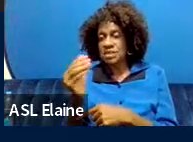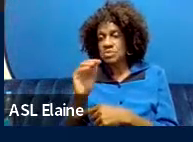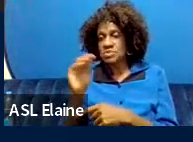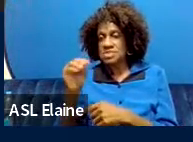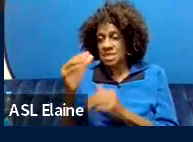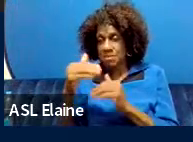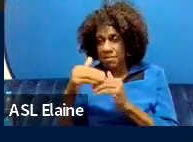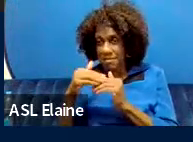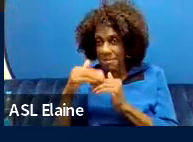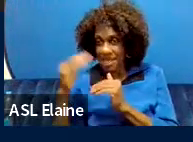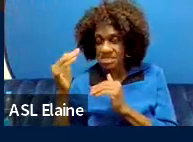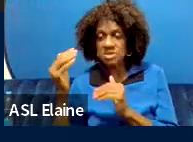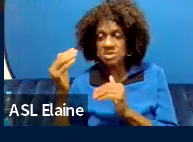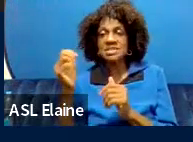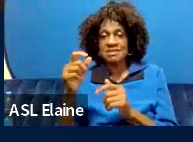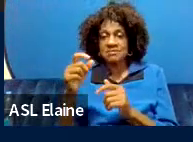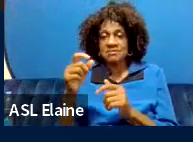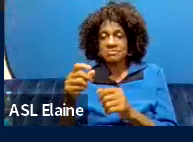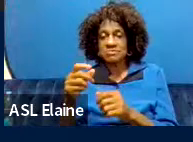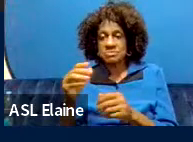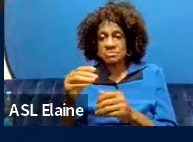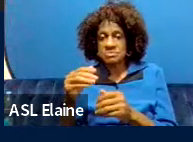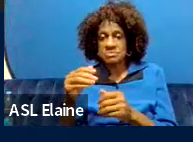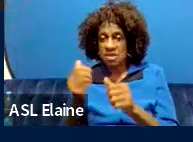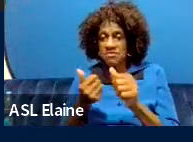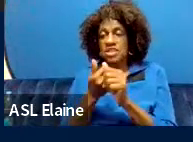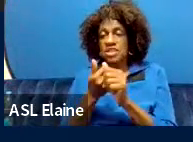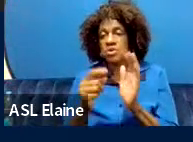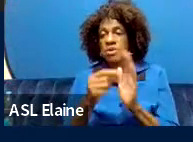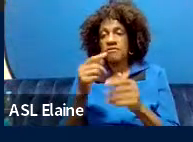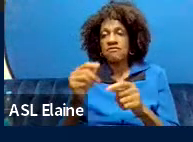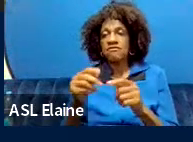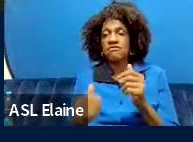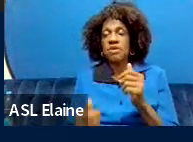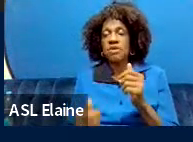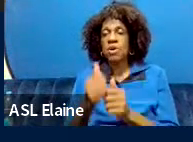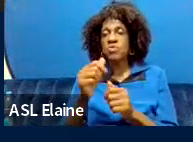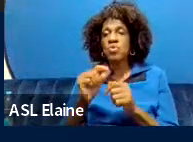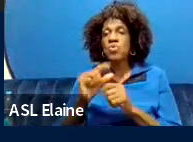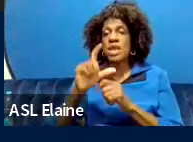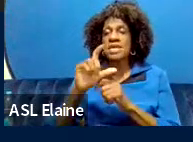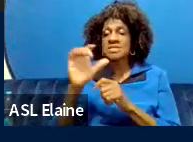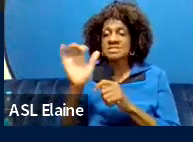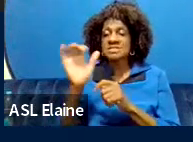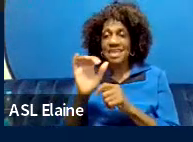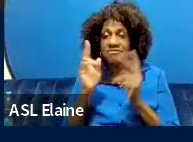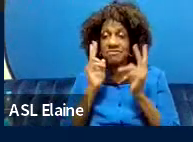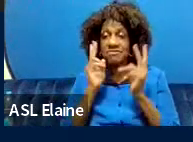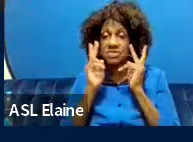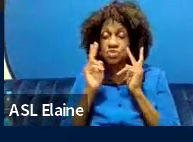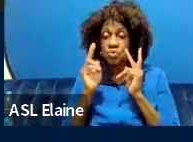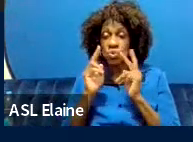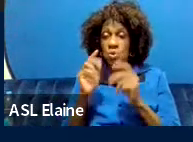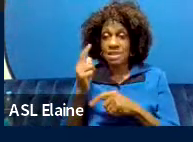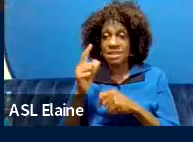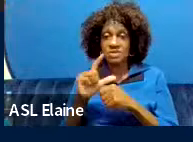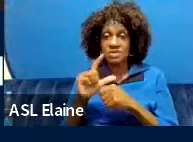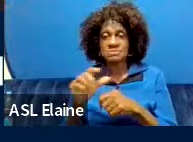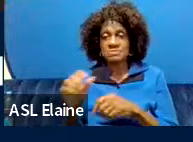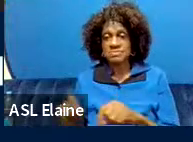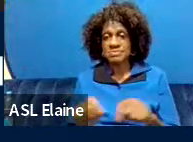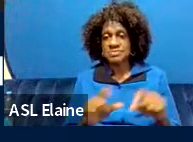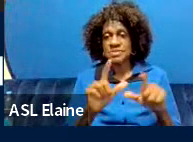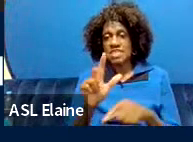so that it can fulfill the requirements for both raised and visual characters. Next slide, 34.